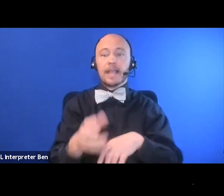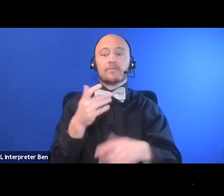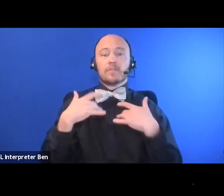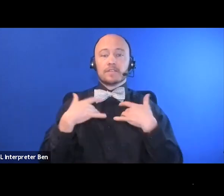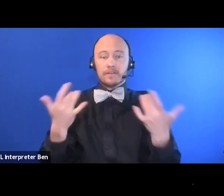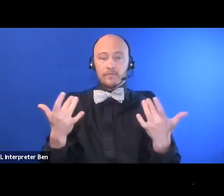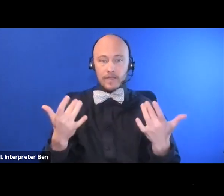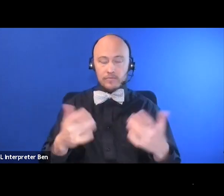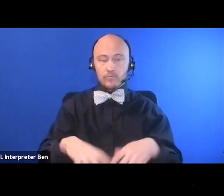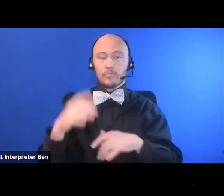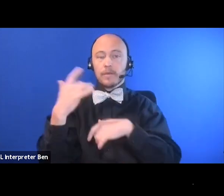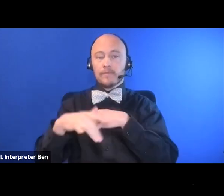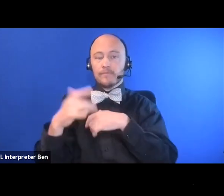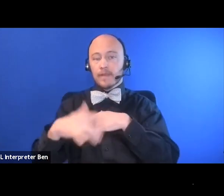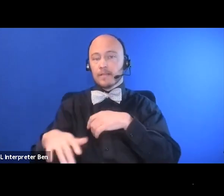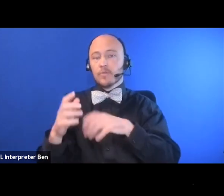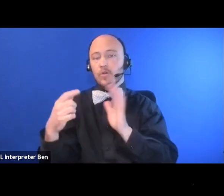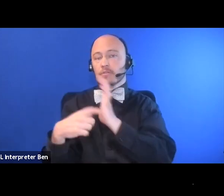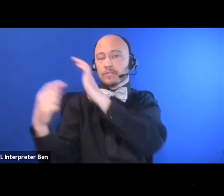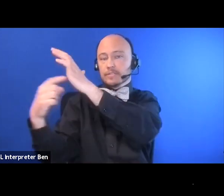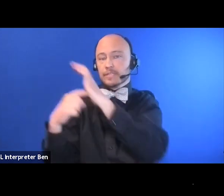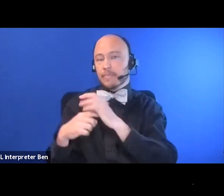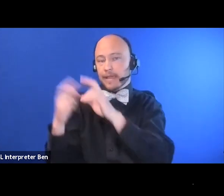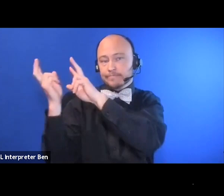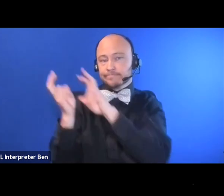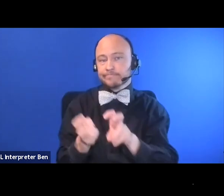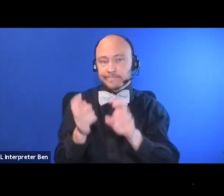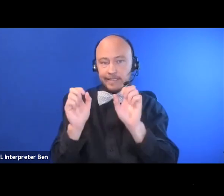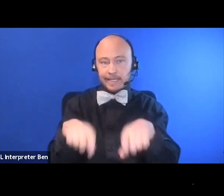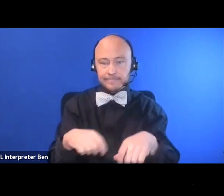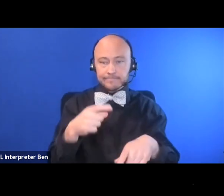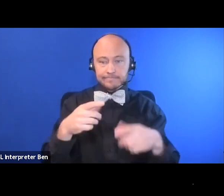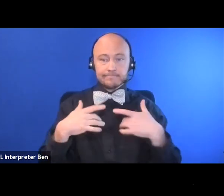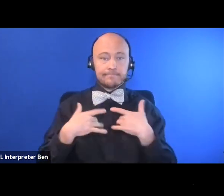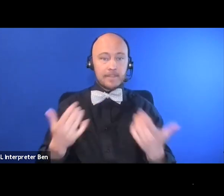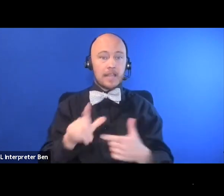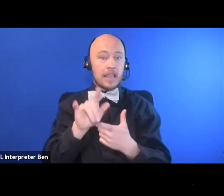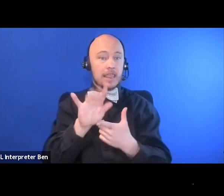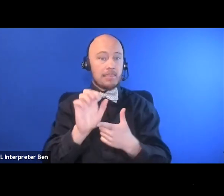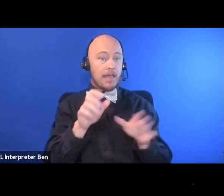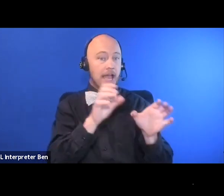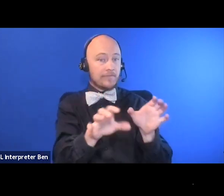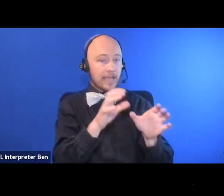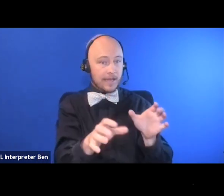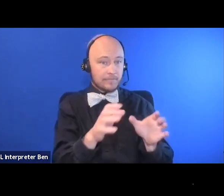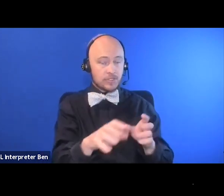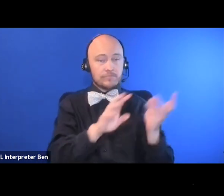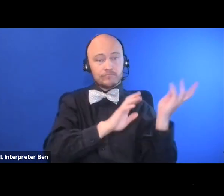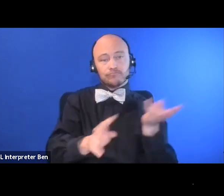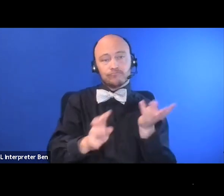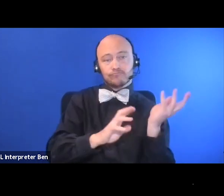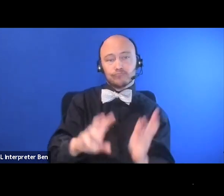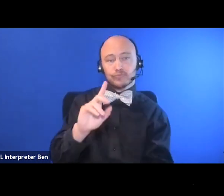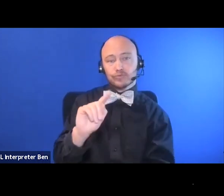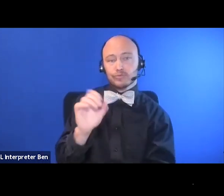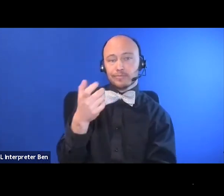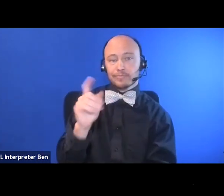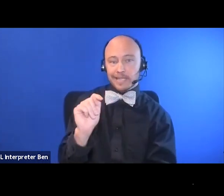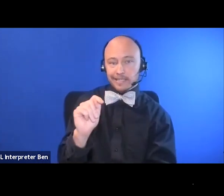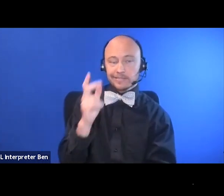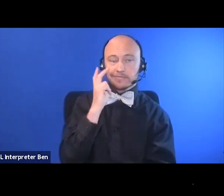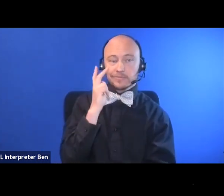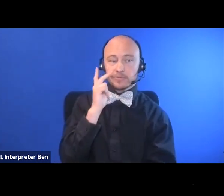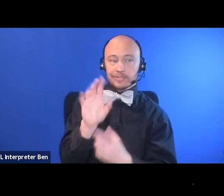event, it will be available for on-demand viewing. This event is being live captioned through StreamText. Please find the link